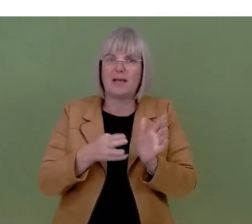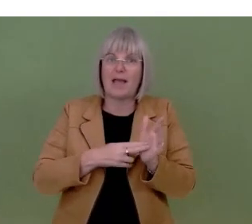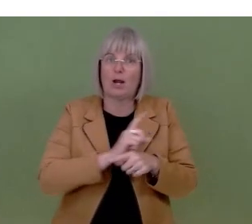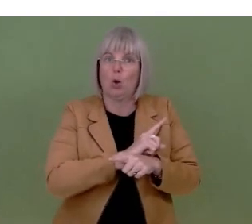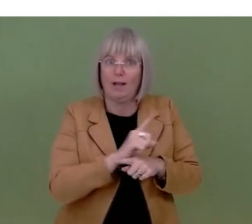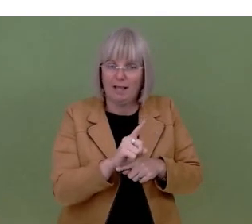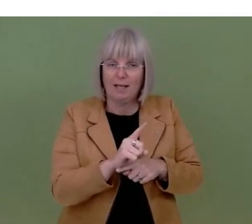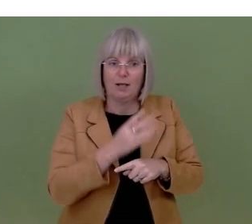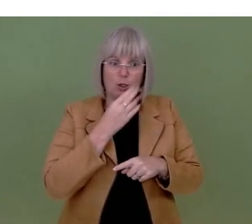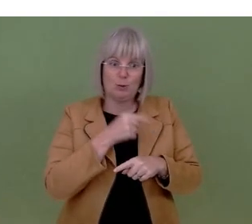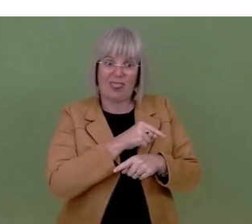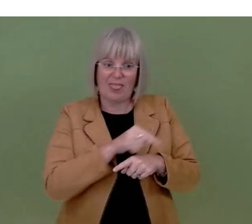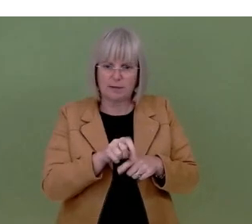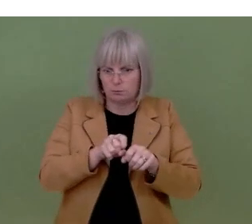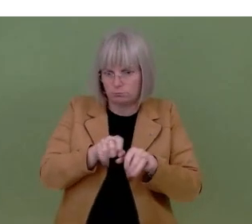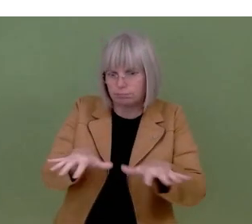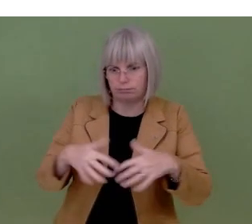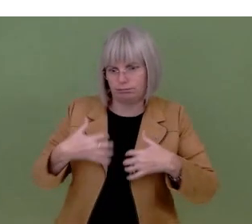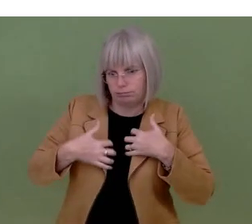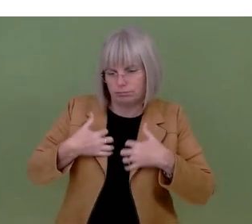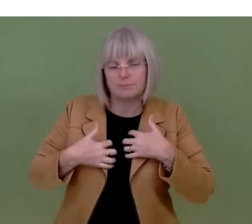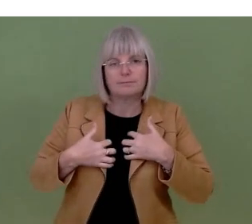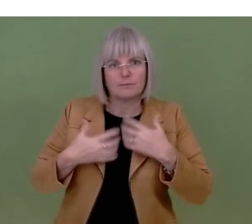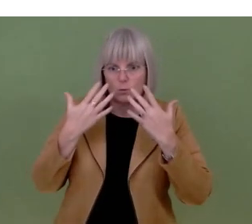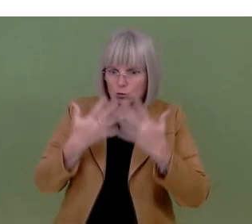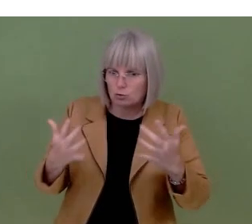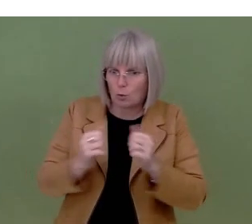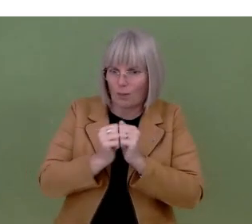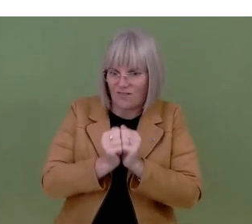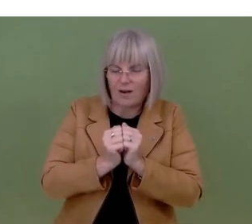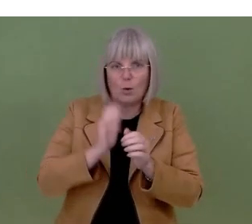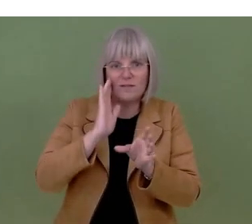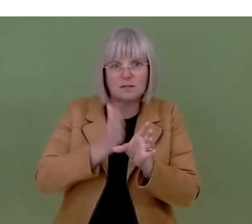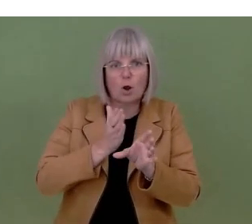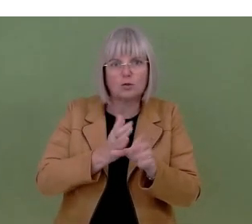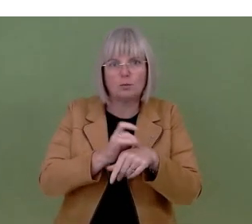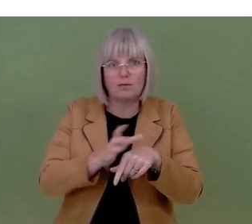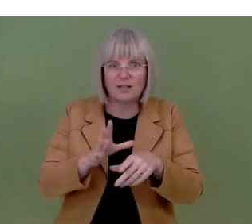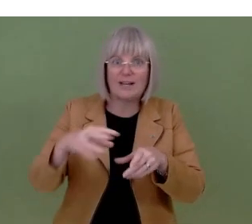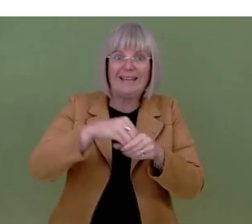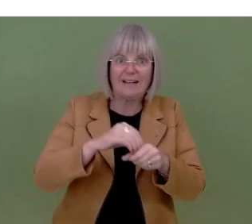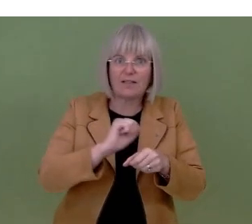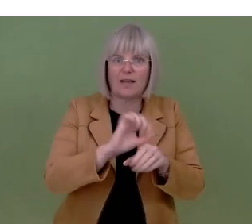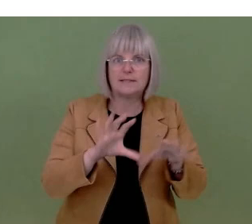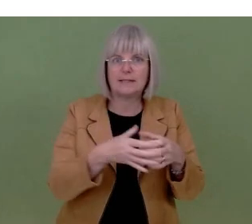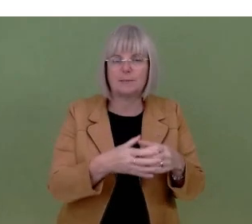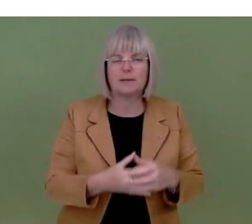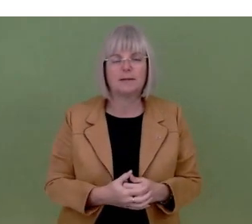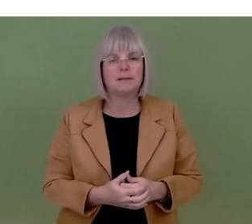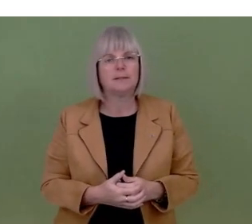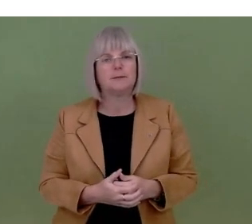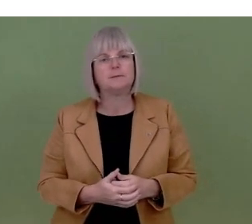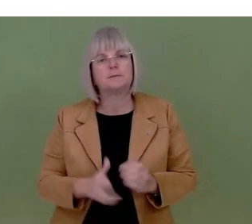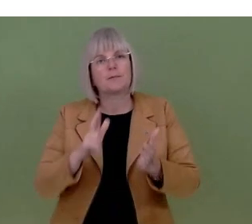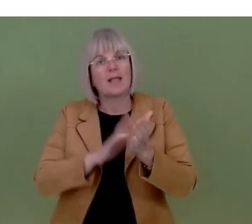stimulate interest and demonstrate the value of psychological professions in their teams. In the national programme, we've looked at